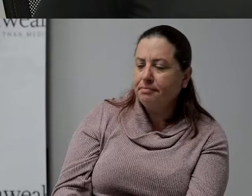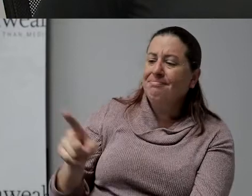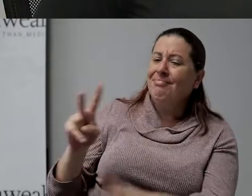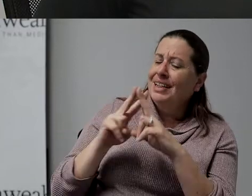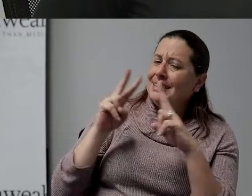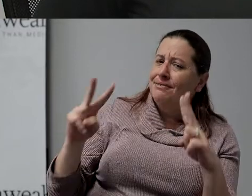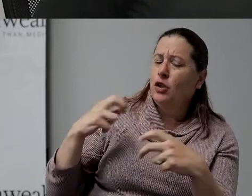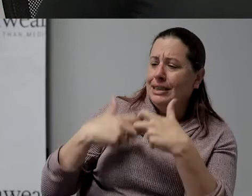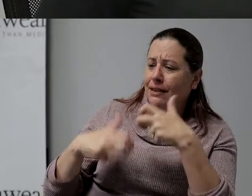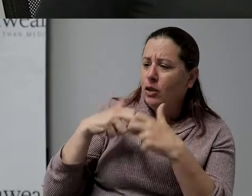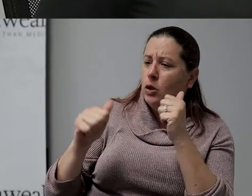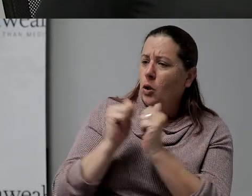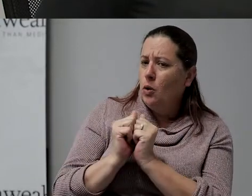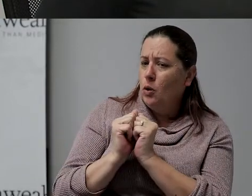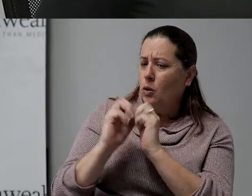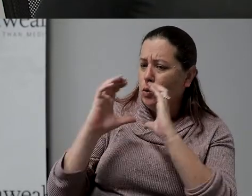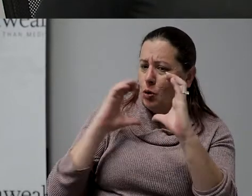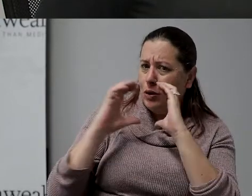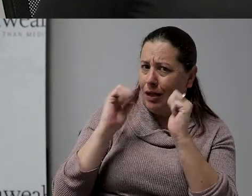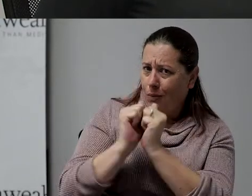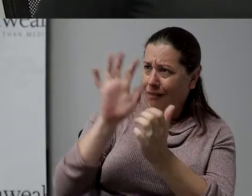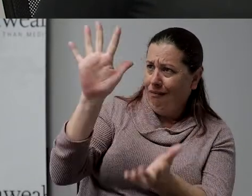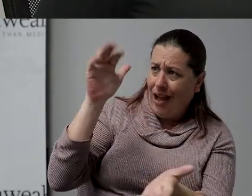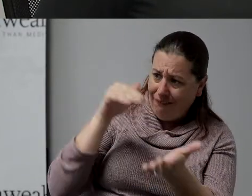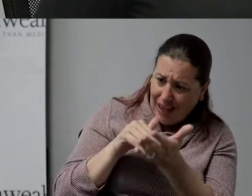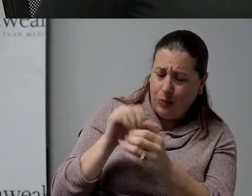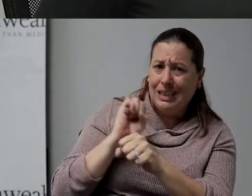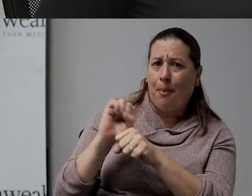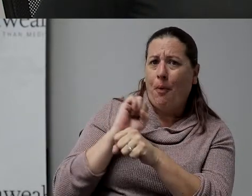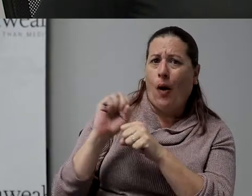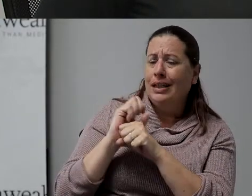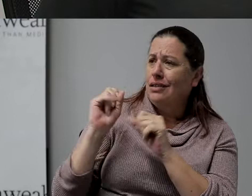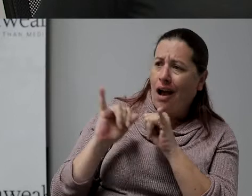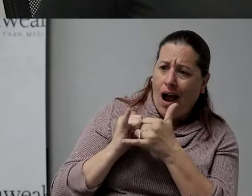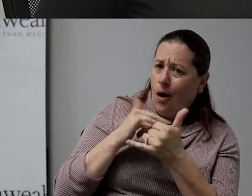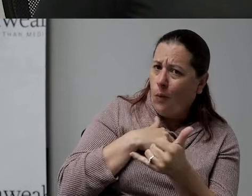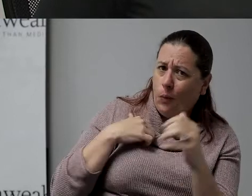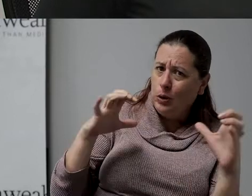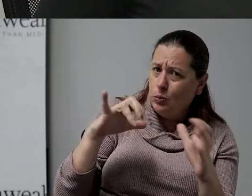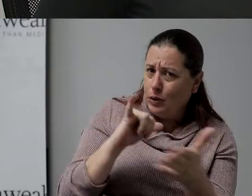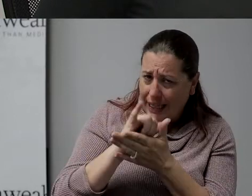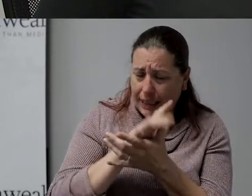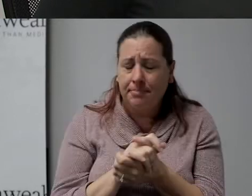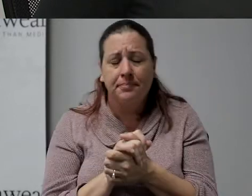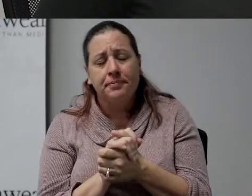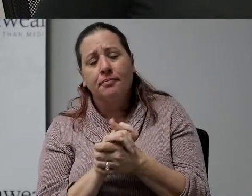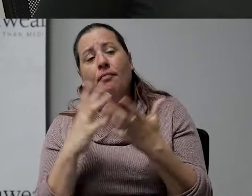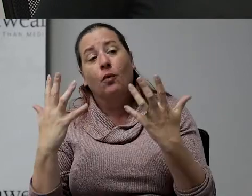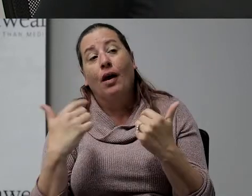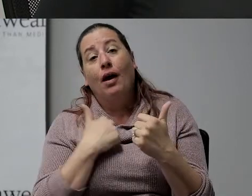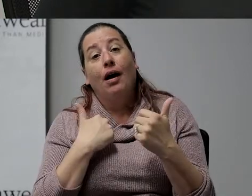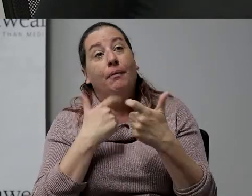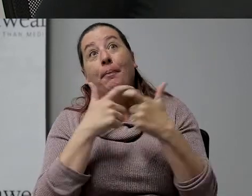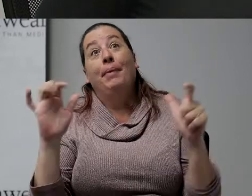to communicate with 5,000 employees. So how do we do that? Well, I've become a big fan